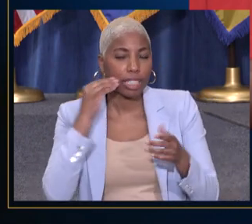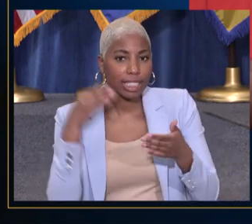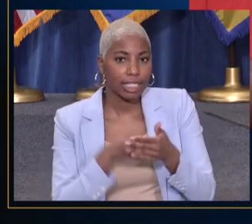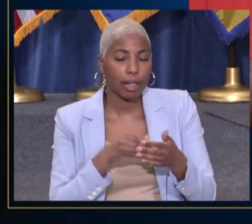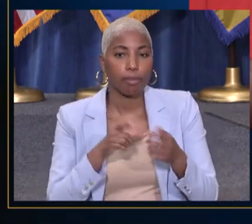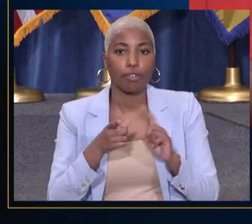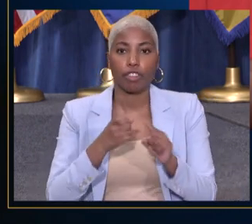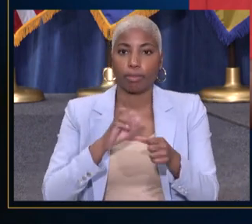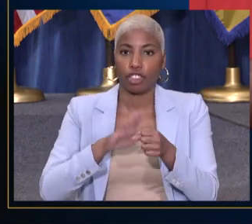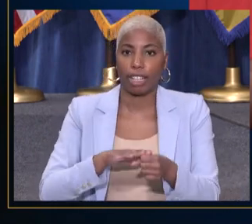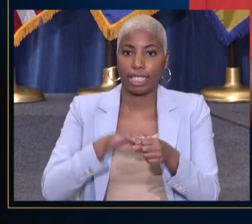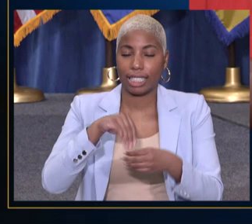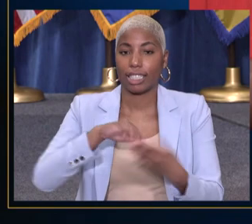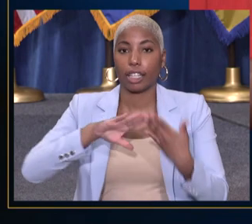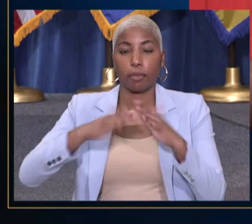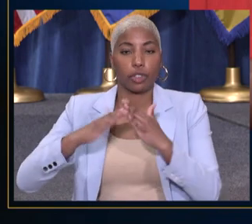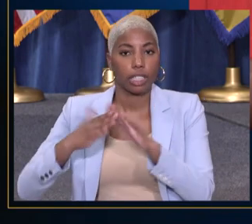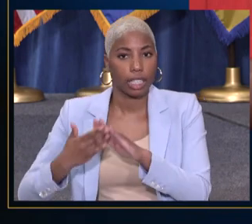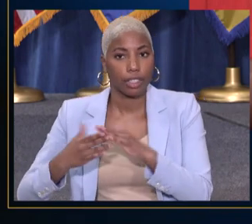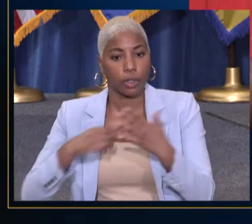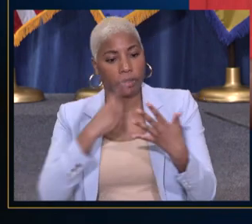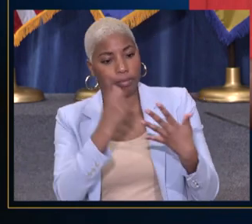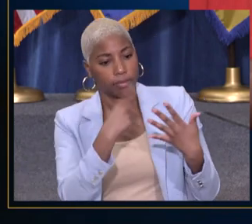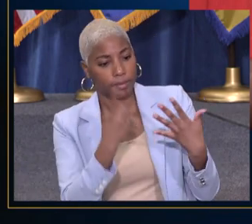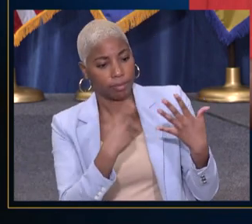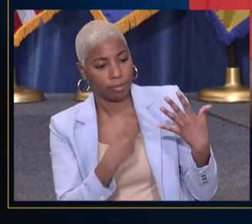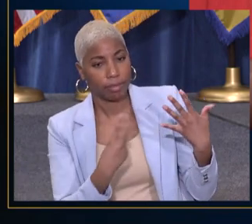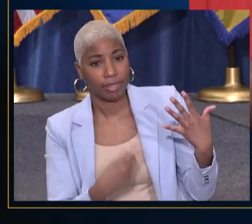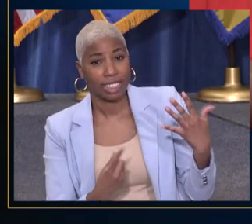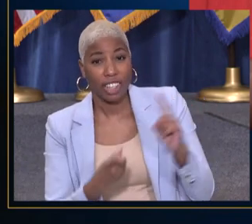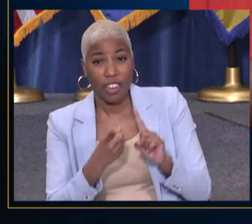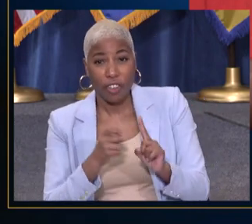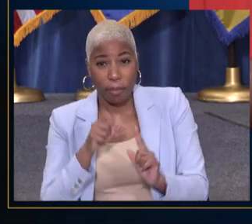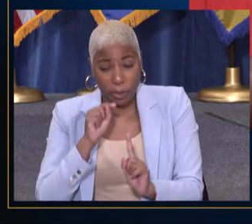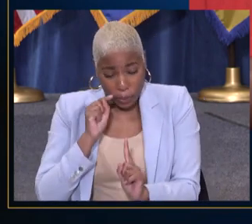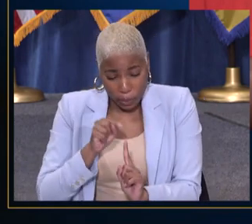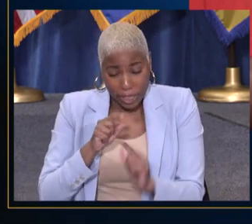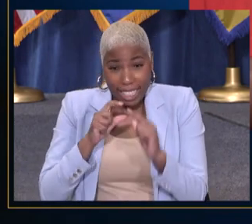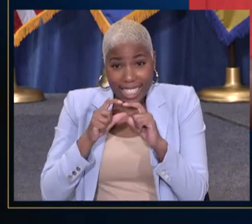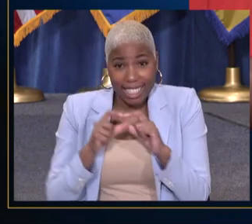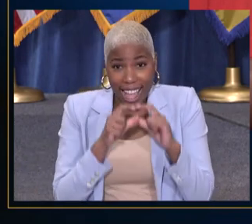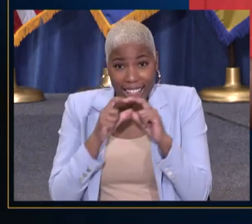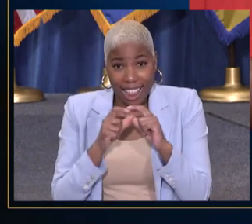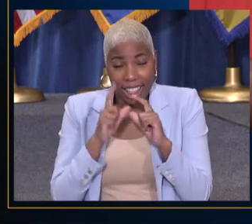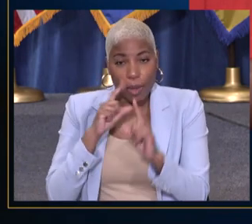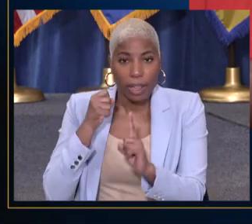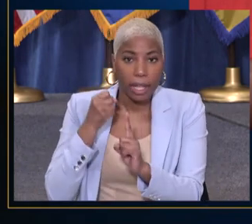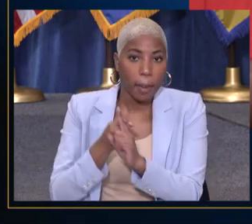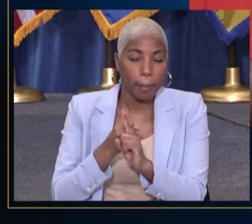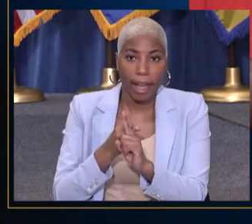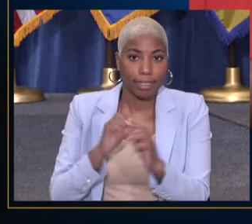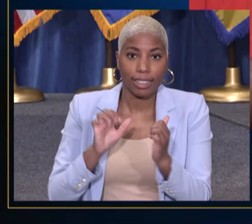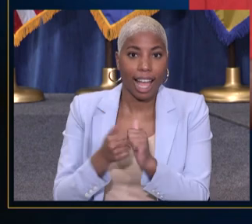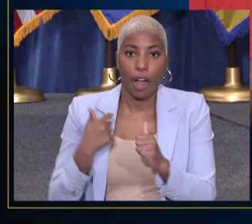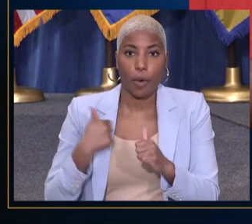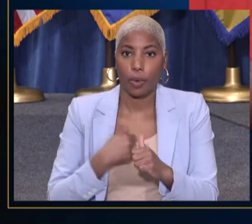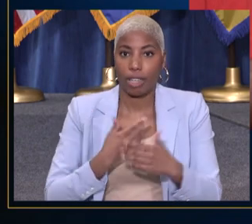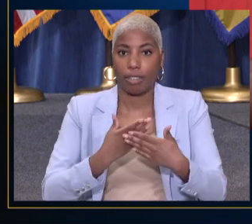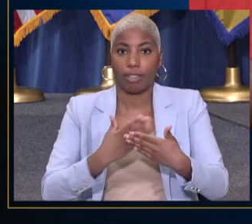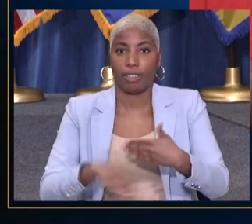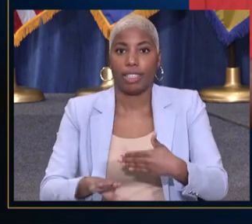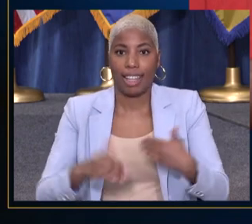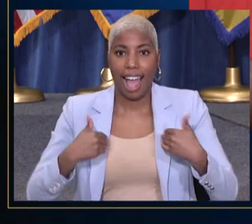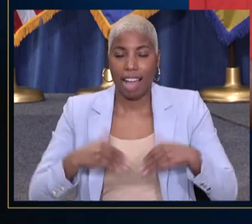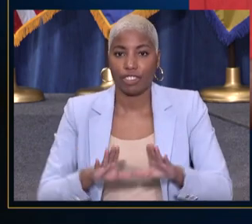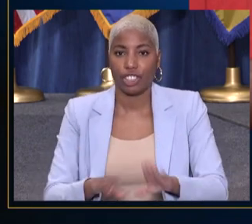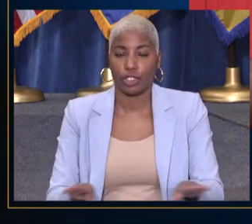community. So all of these things down to a cellular level affect our ability to even have children,